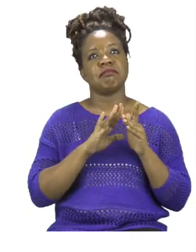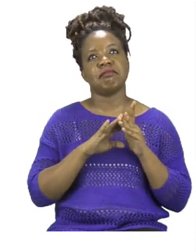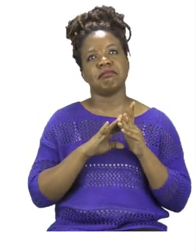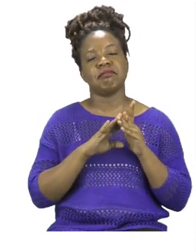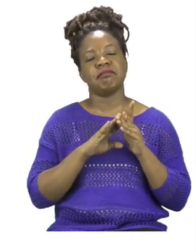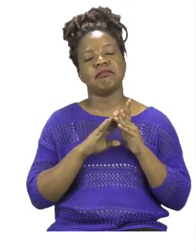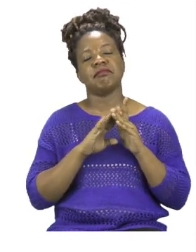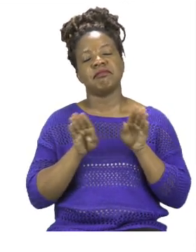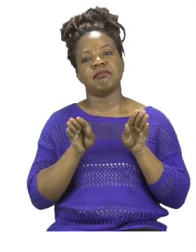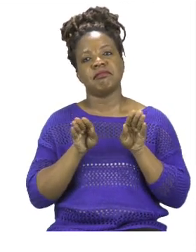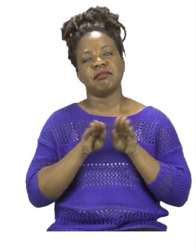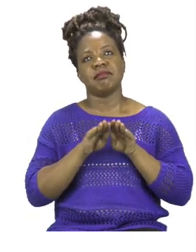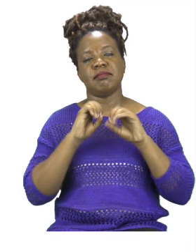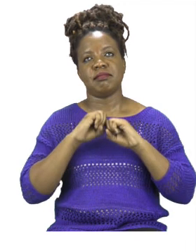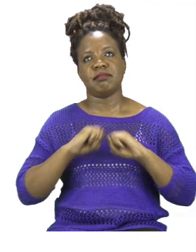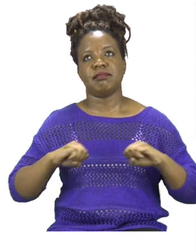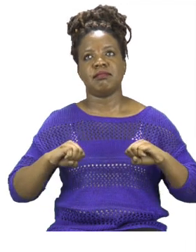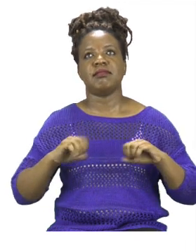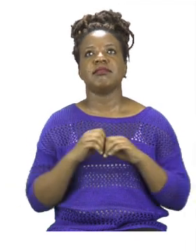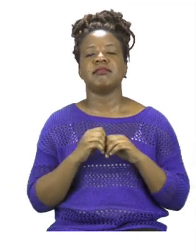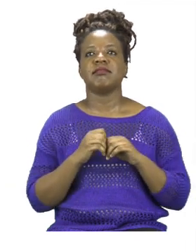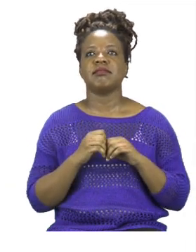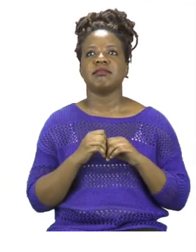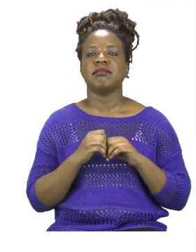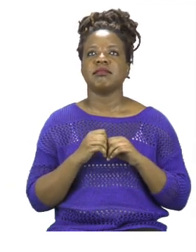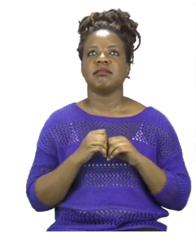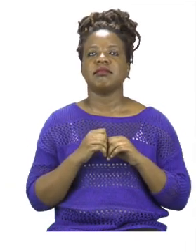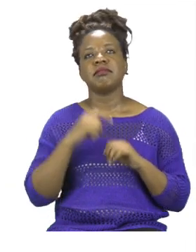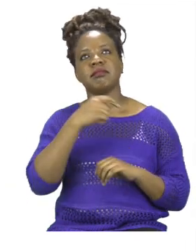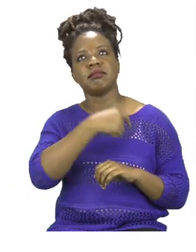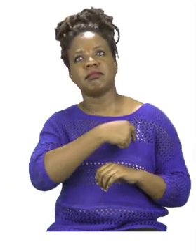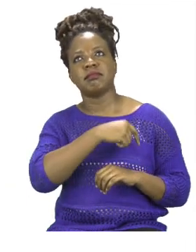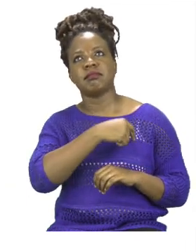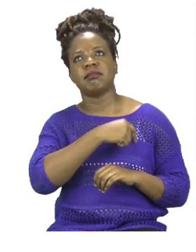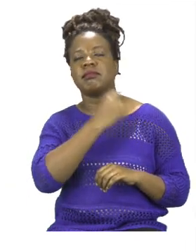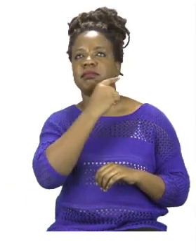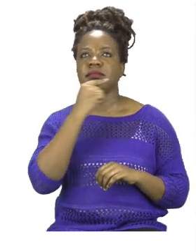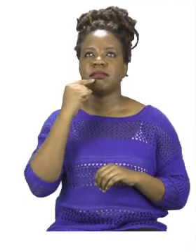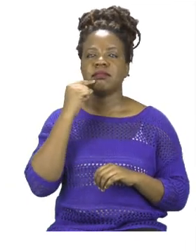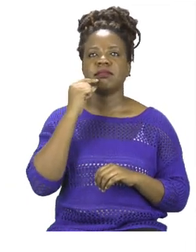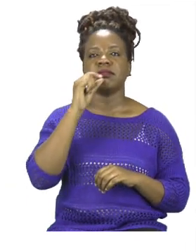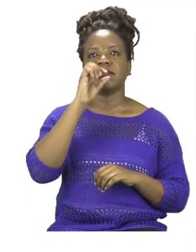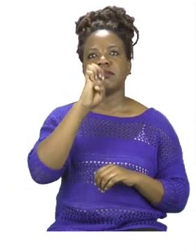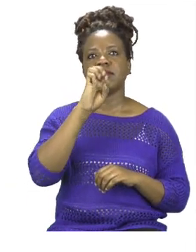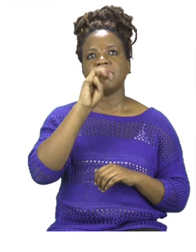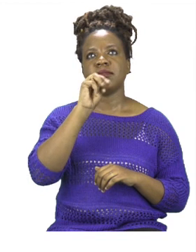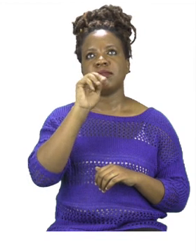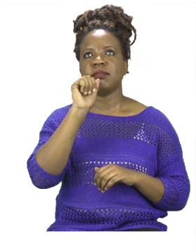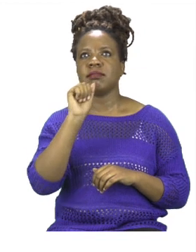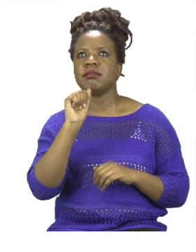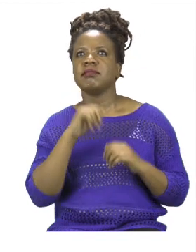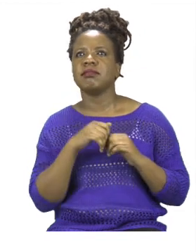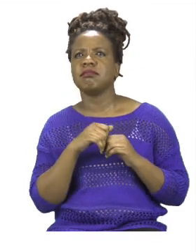making. Here, we have a girl named Emma. And we're going to help Emma to decide which way to go to